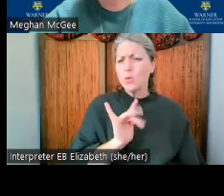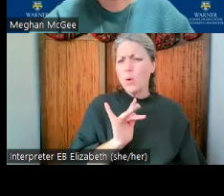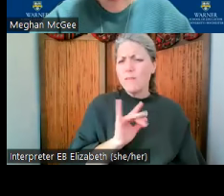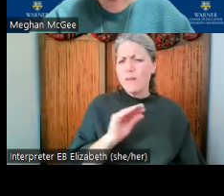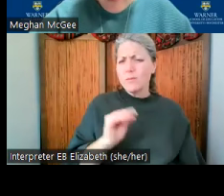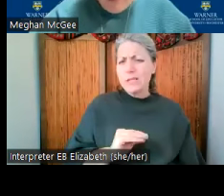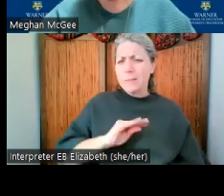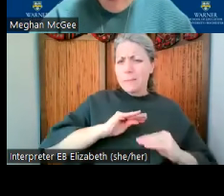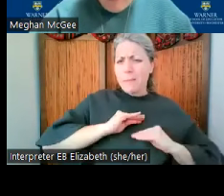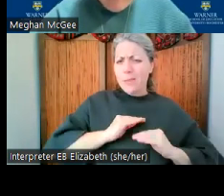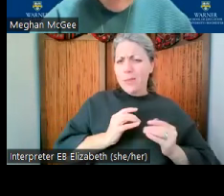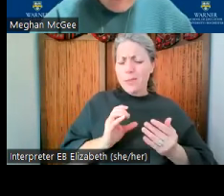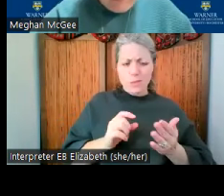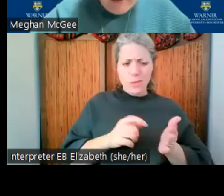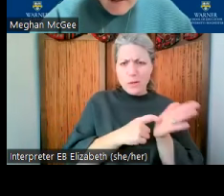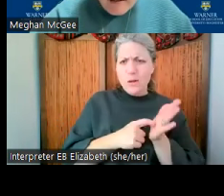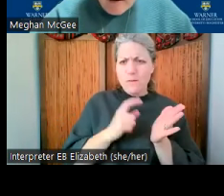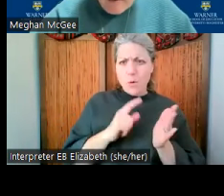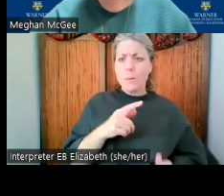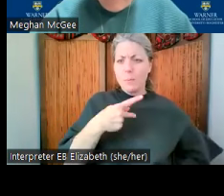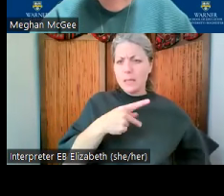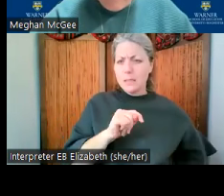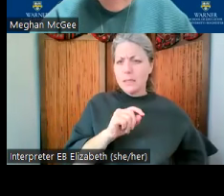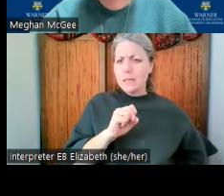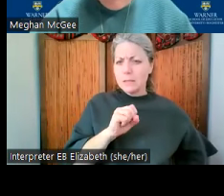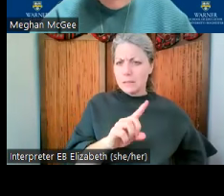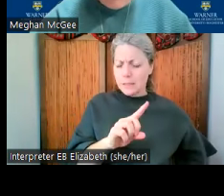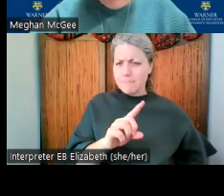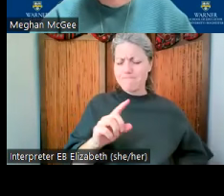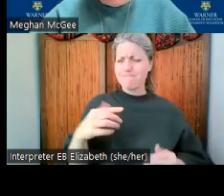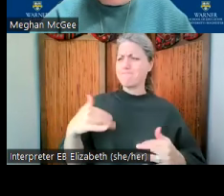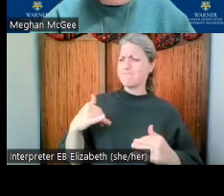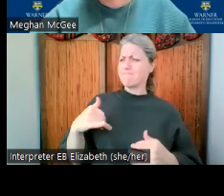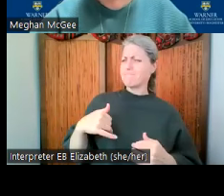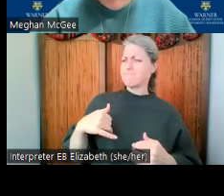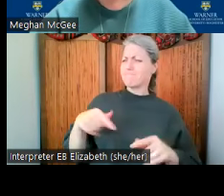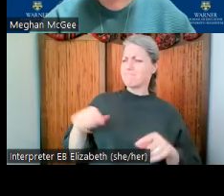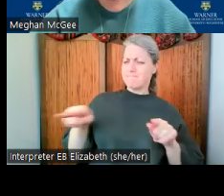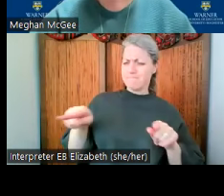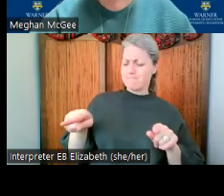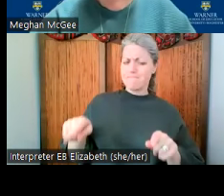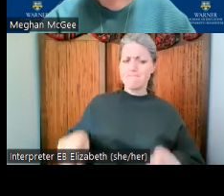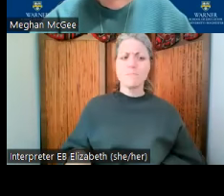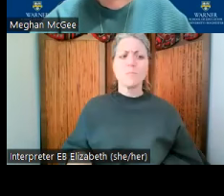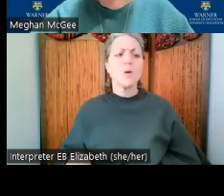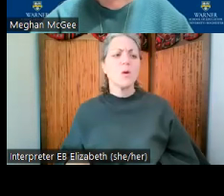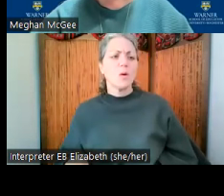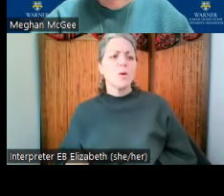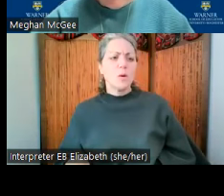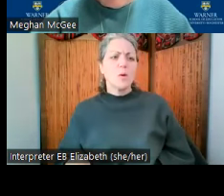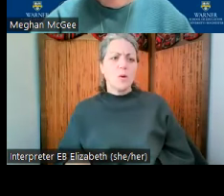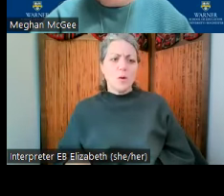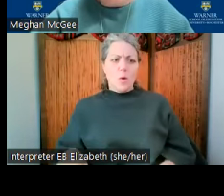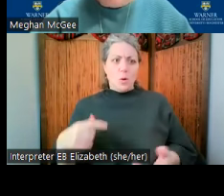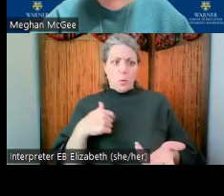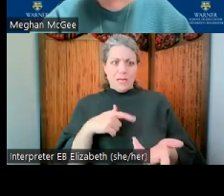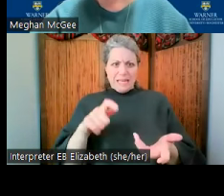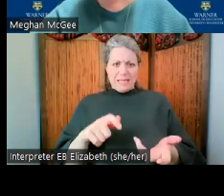disorder. The distinction of developmental trauma or complex trauma was a necessity, as